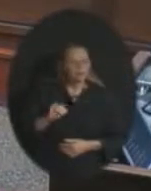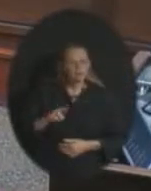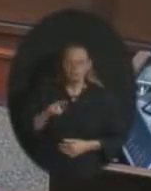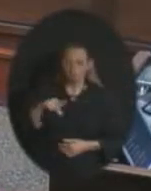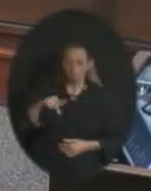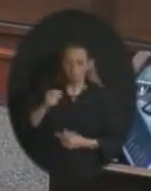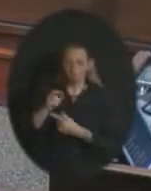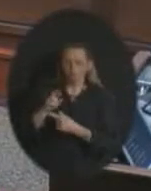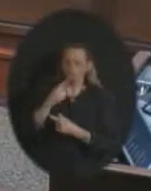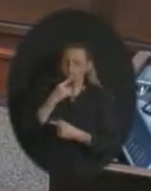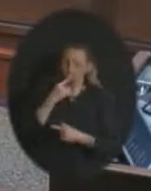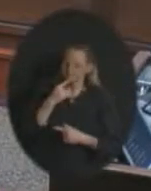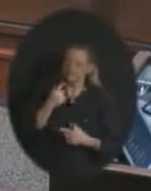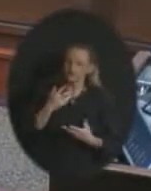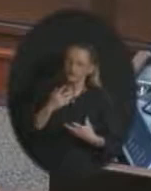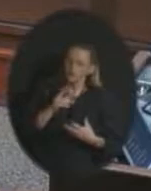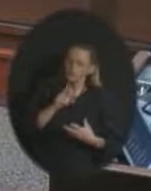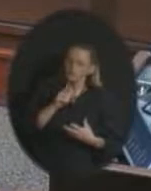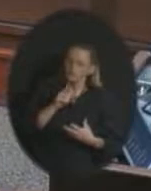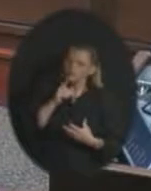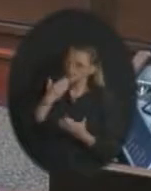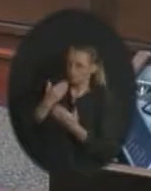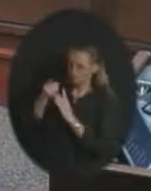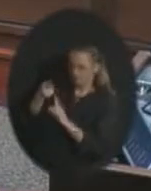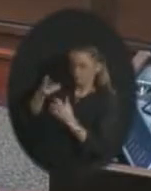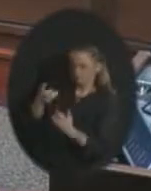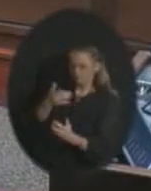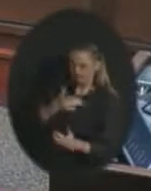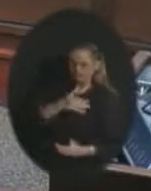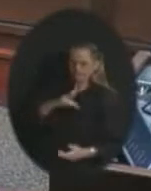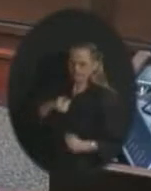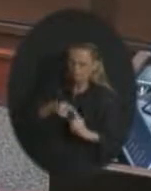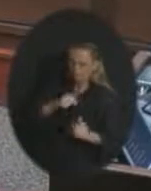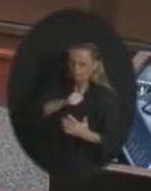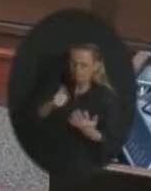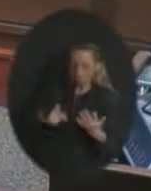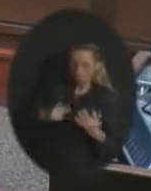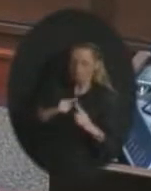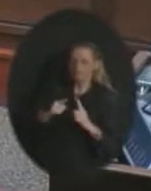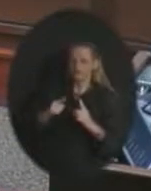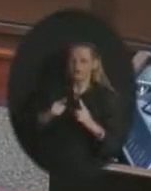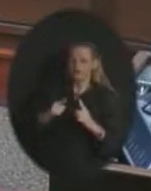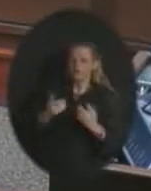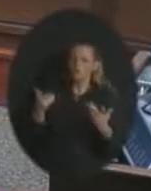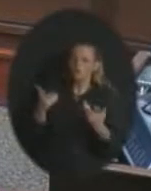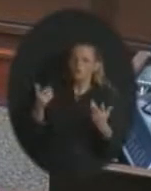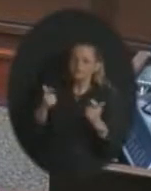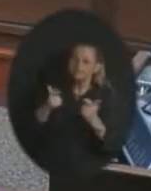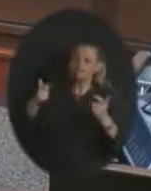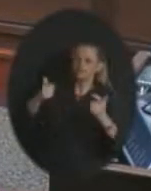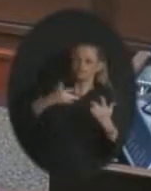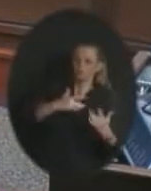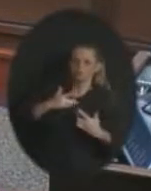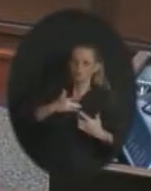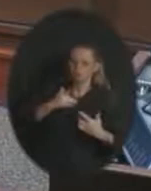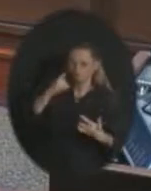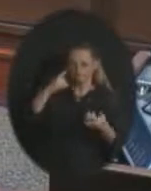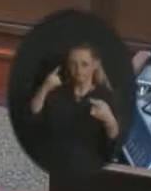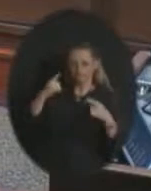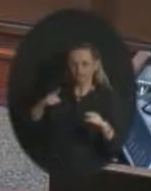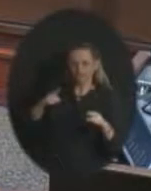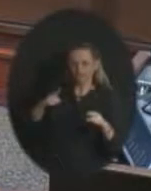we want to be sensitive to everyone, and so, but where's the really concern here? And I agree with him. You know, I think far and